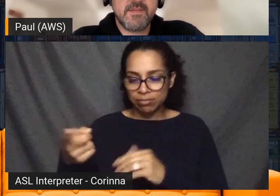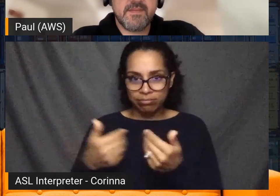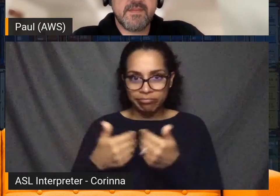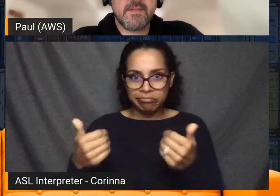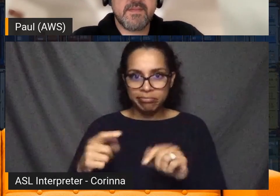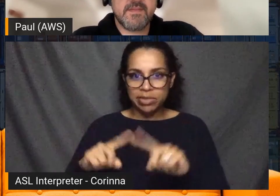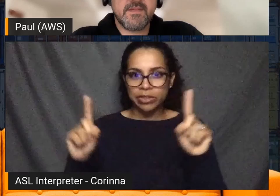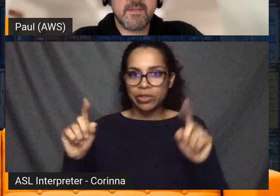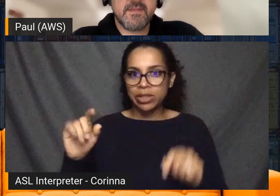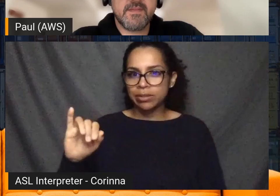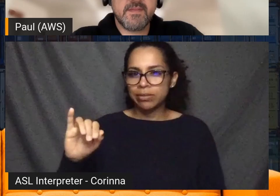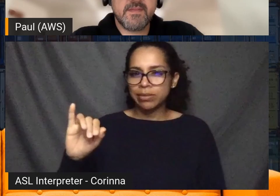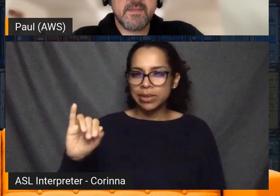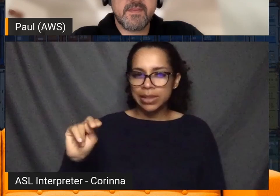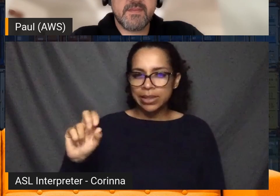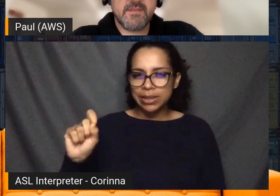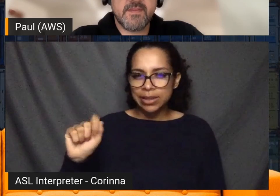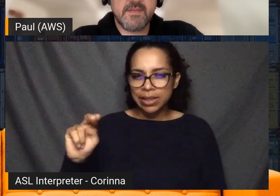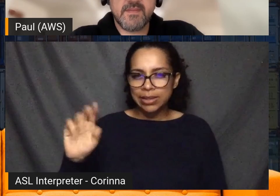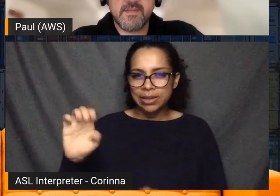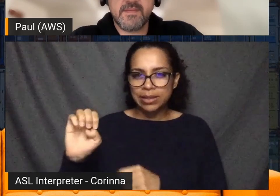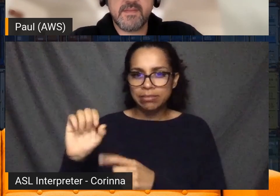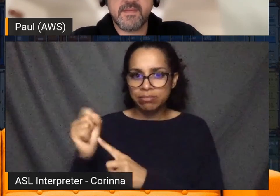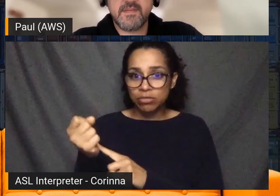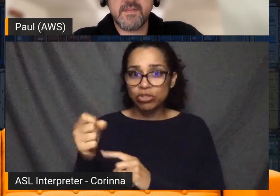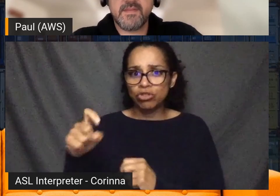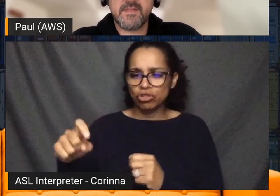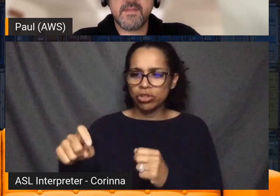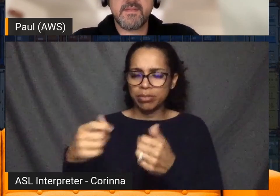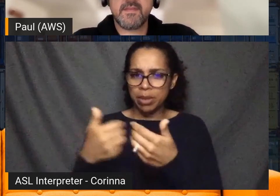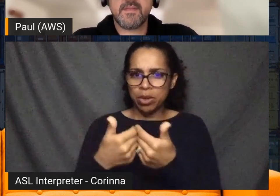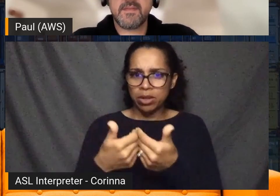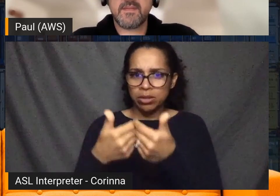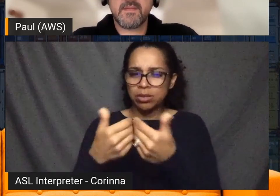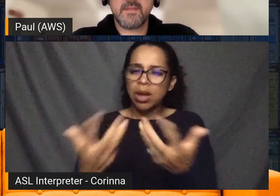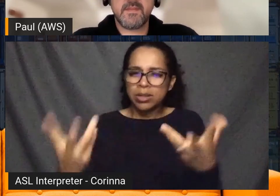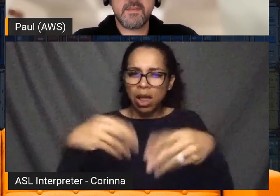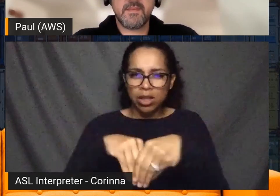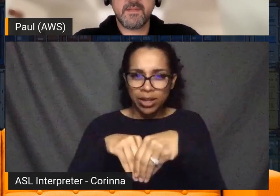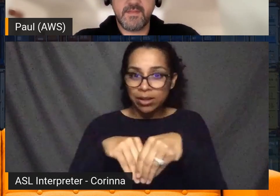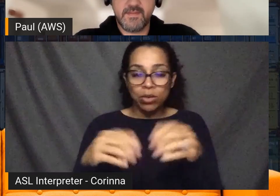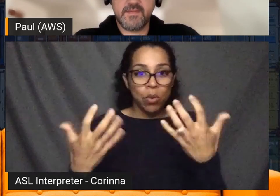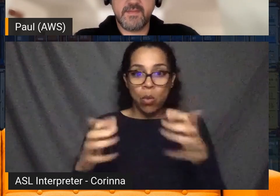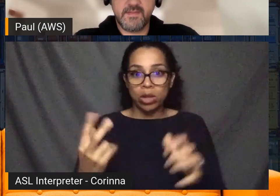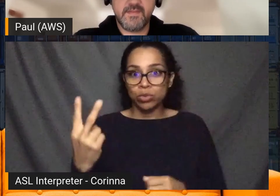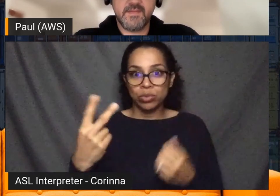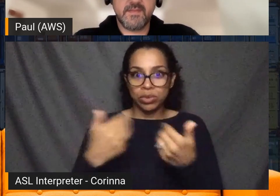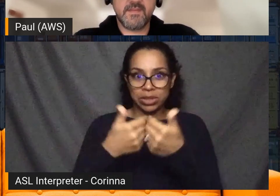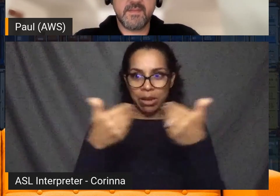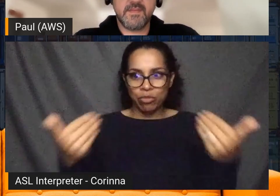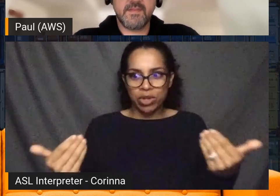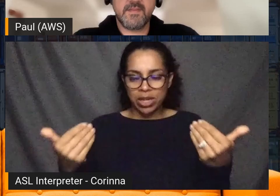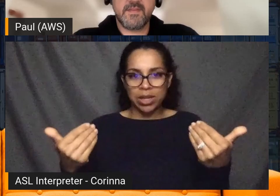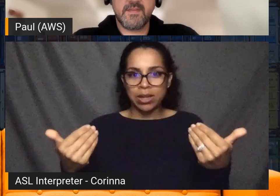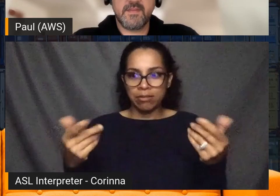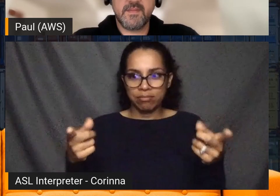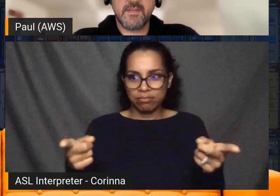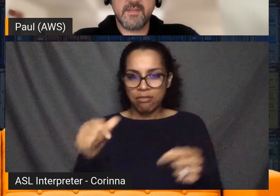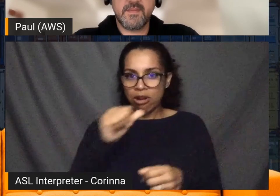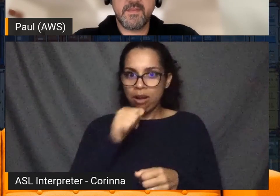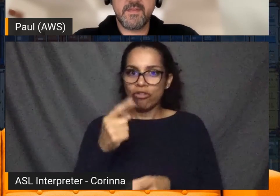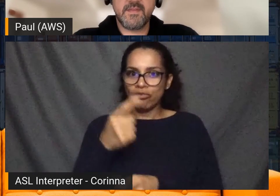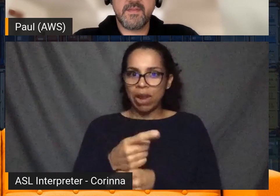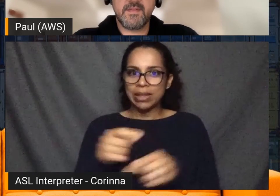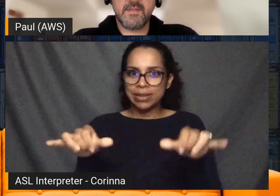able to consolidate those, right? Because you don't want 2 individual instances because those instances are no longer right-sized for your workload. That